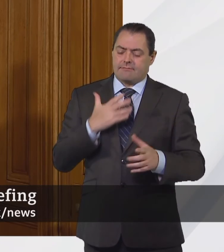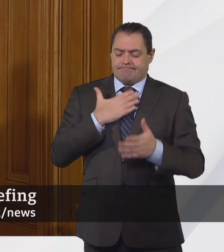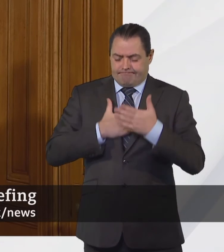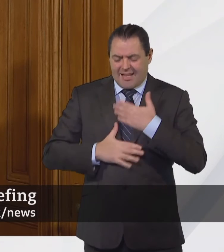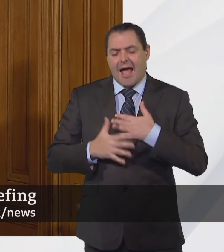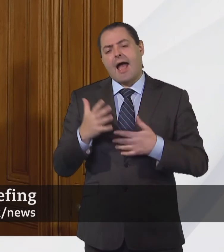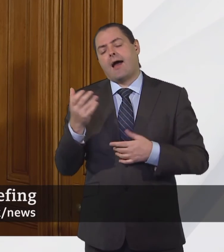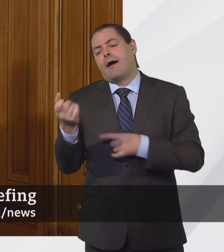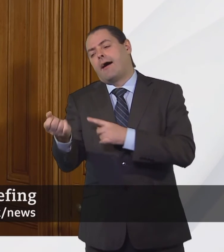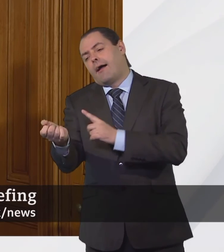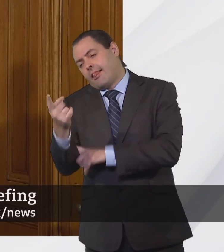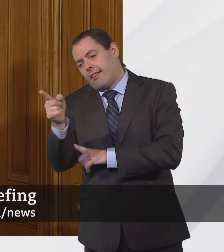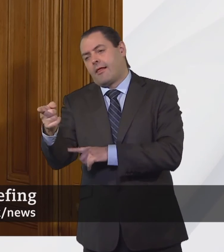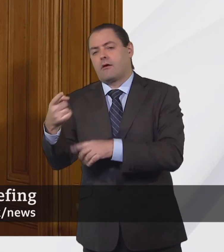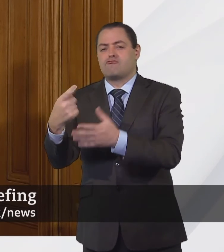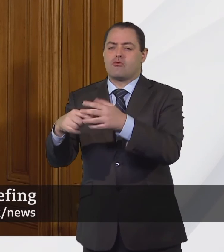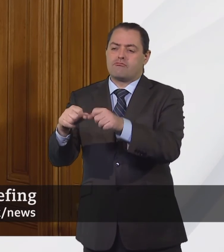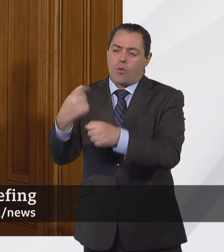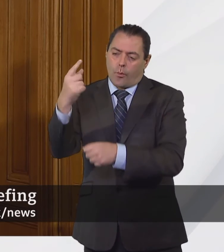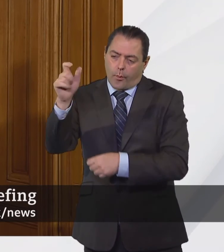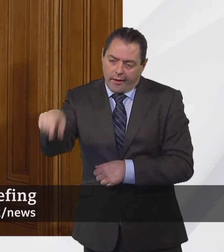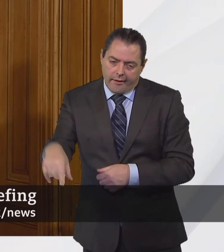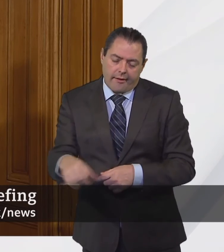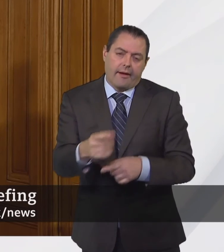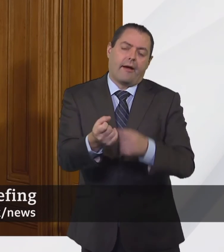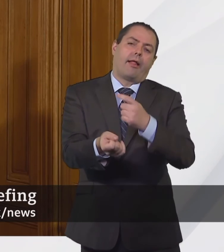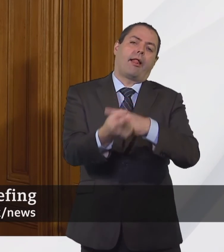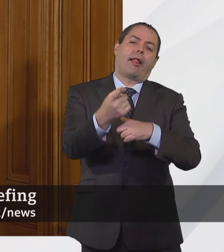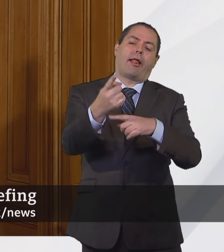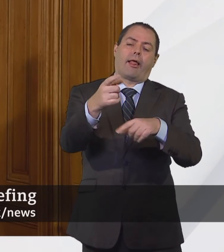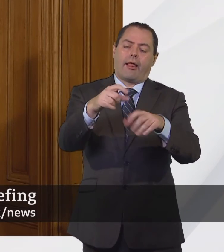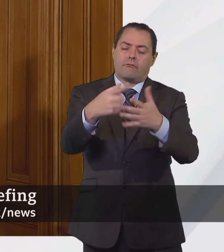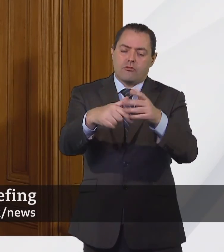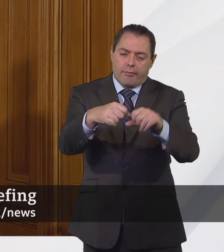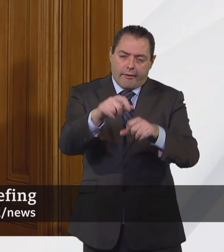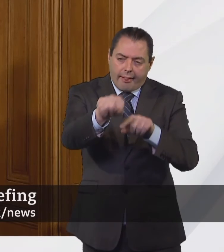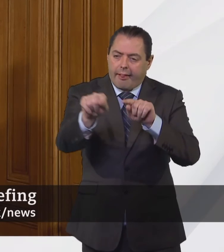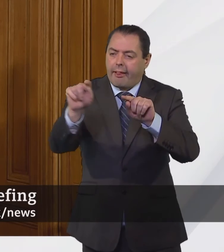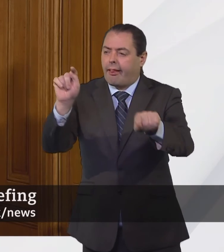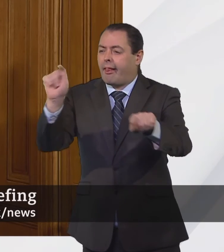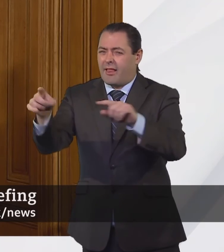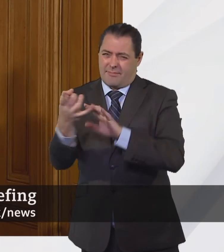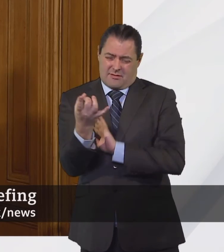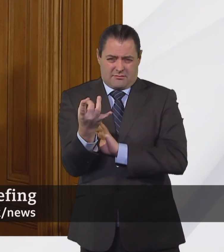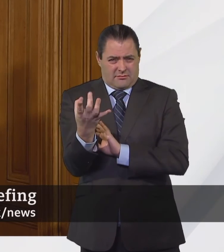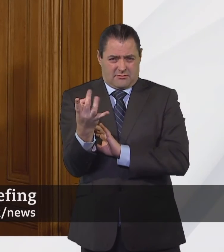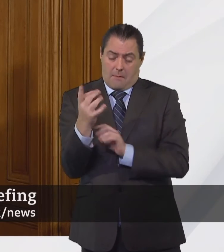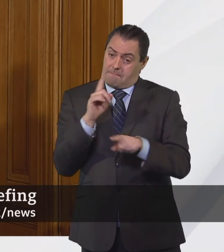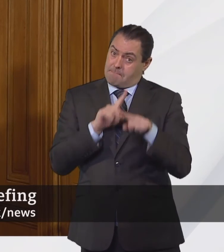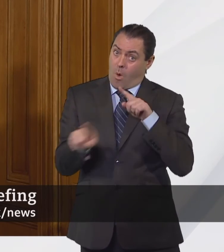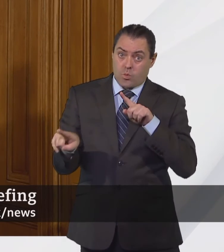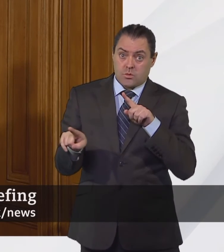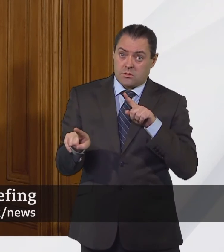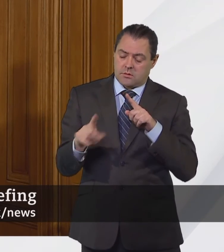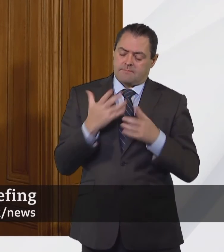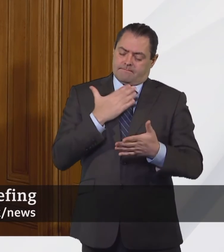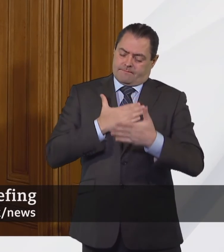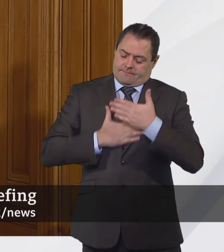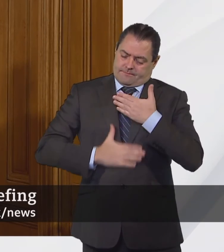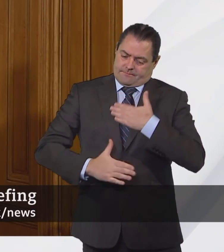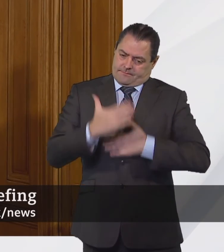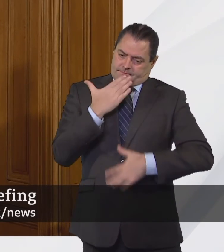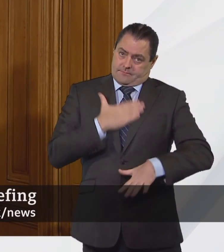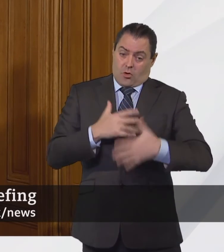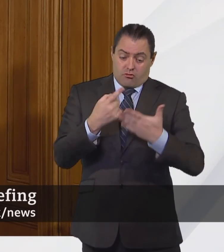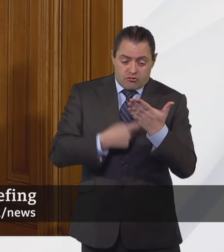find, if you go far enough, you'll be able to take some photographs of some people who don't, but this is actually a very small minority. Most people are very, very good at